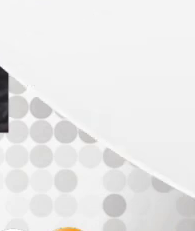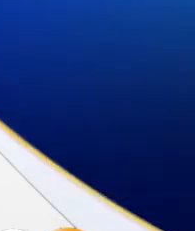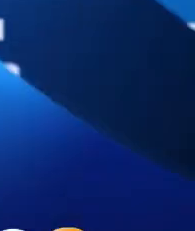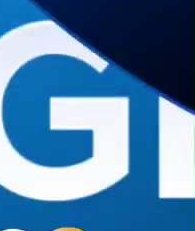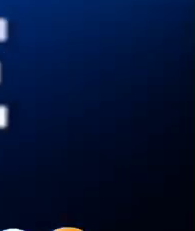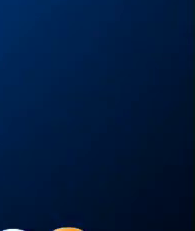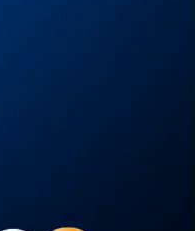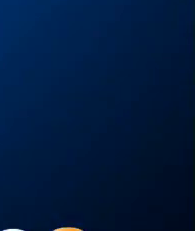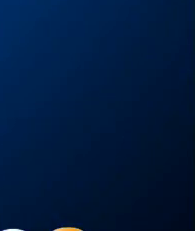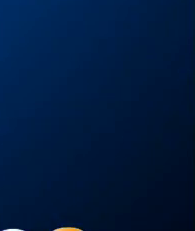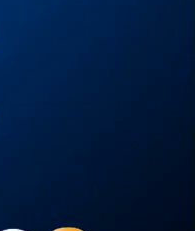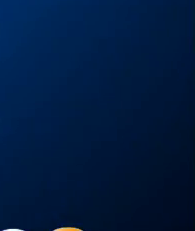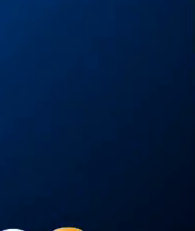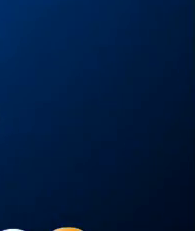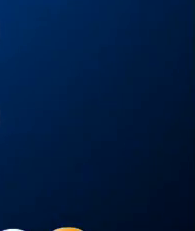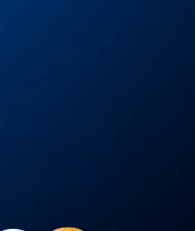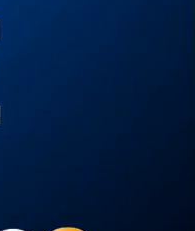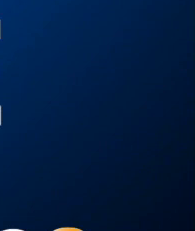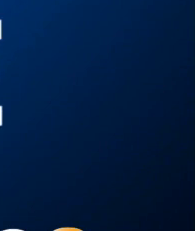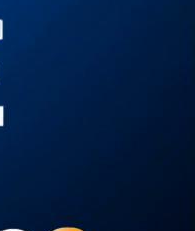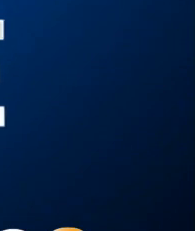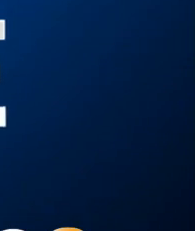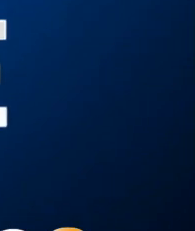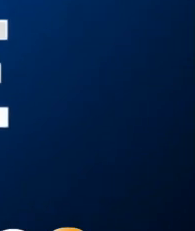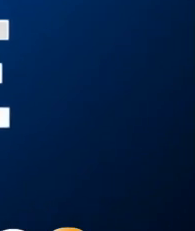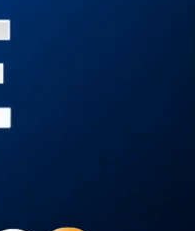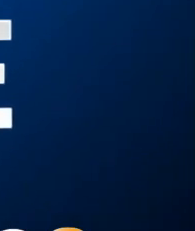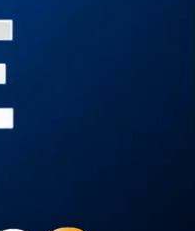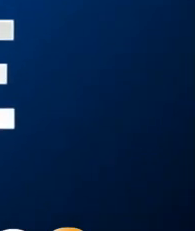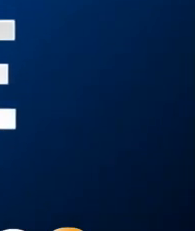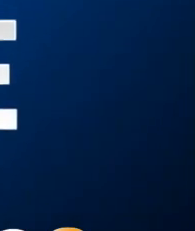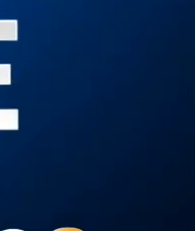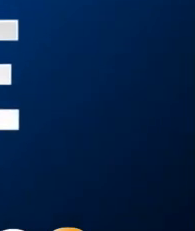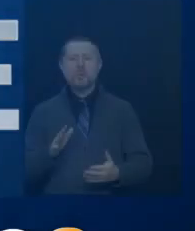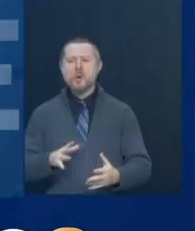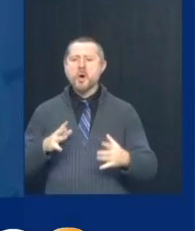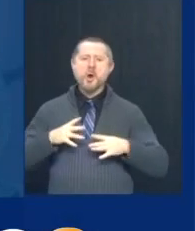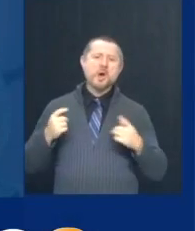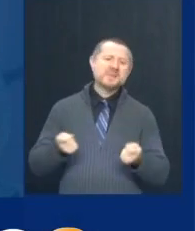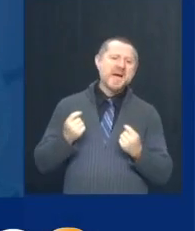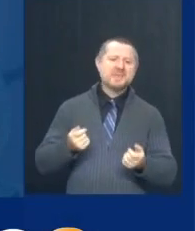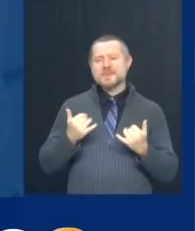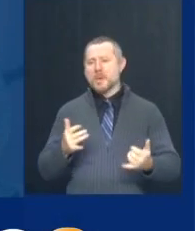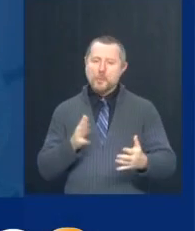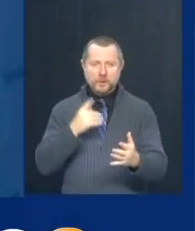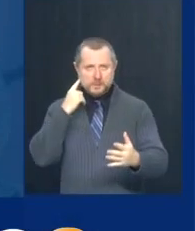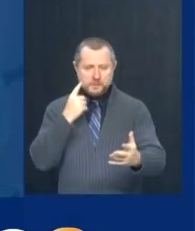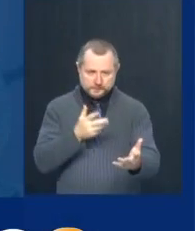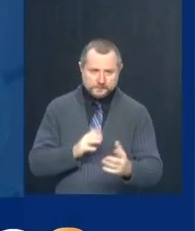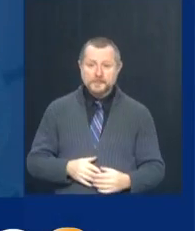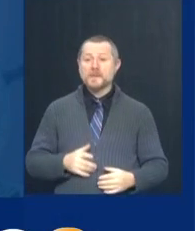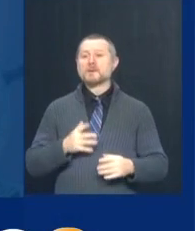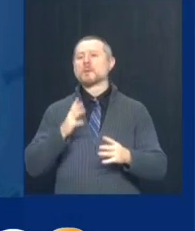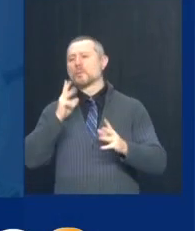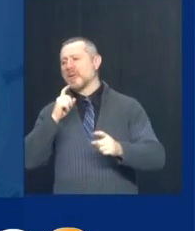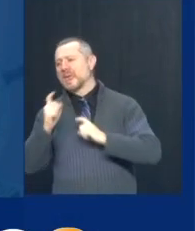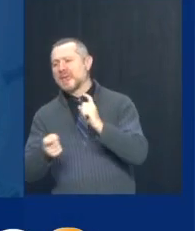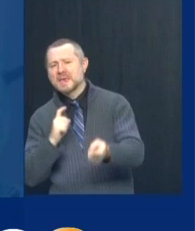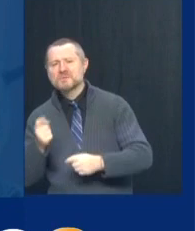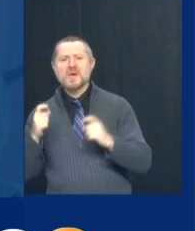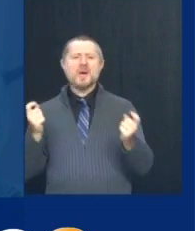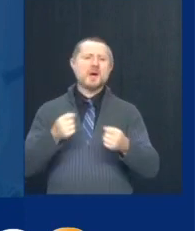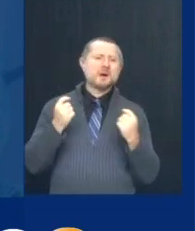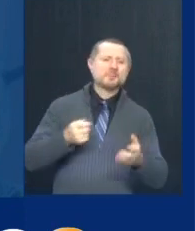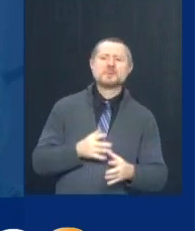But Marcia Kramer begins our team coverage with Governor Cuomo's winter plan. We're going to do holiday